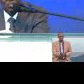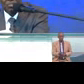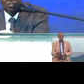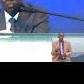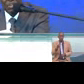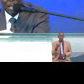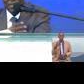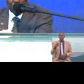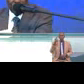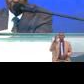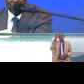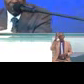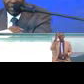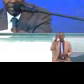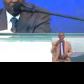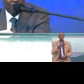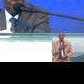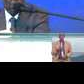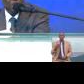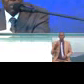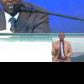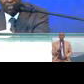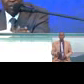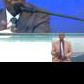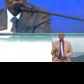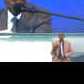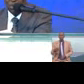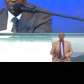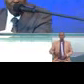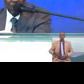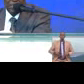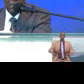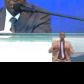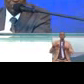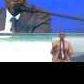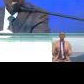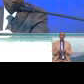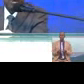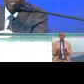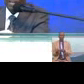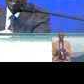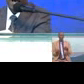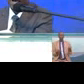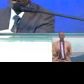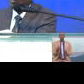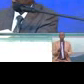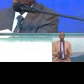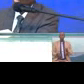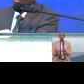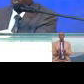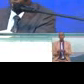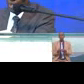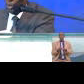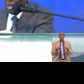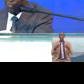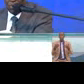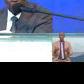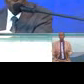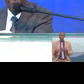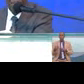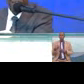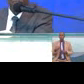children of the devil, and the children of wrath as all others. But